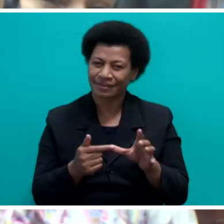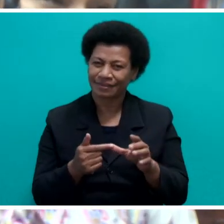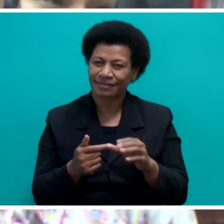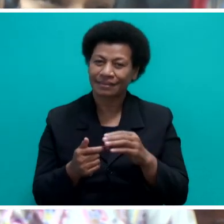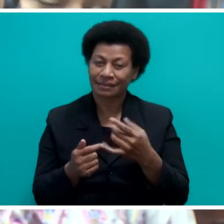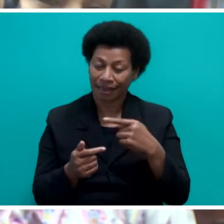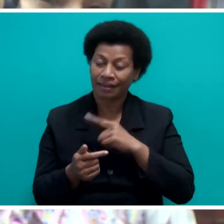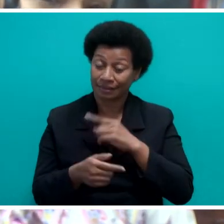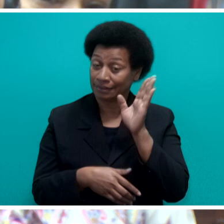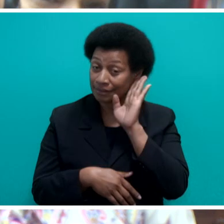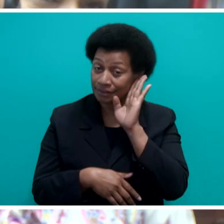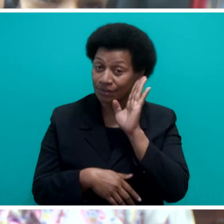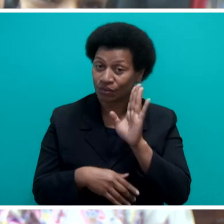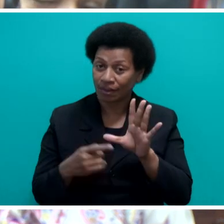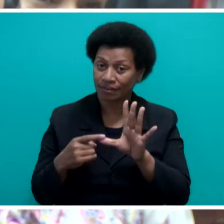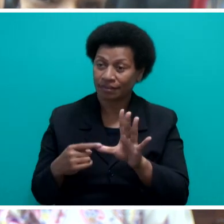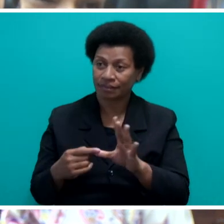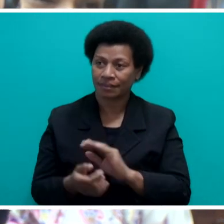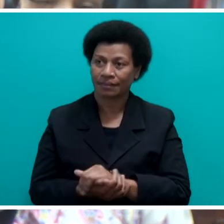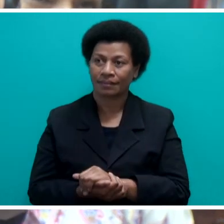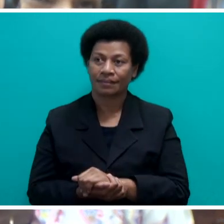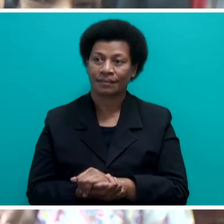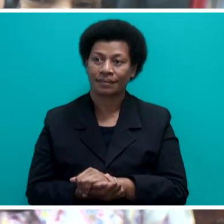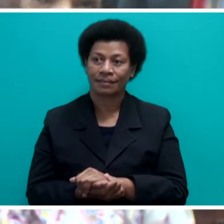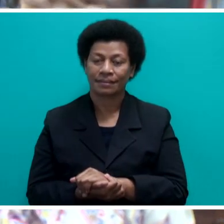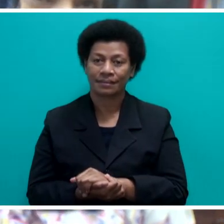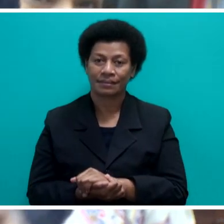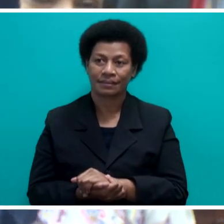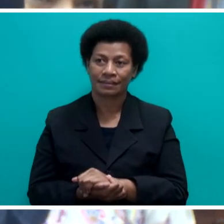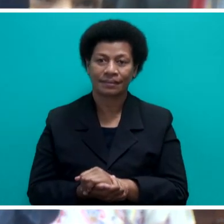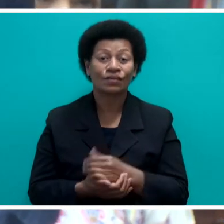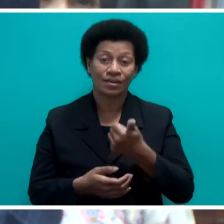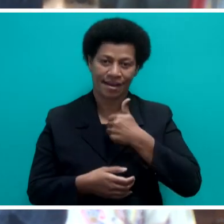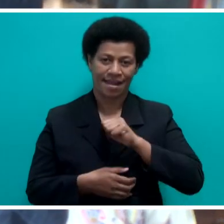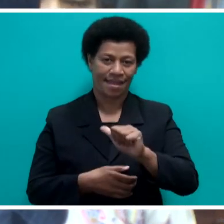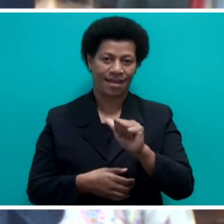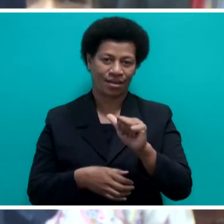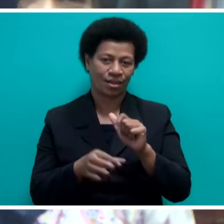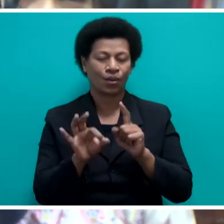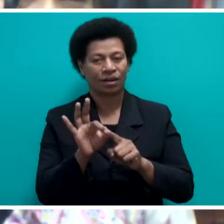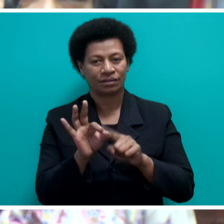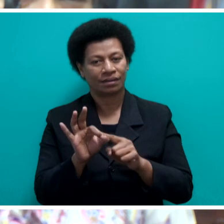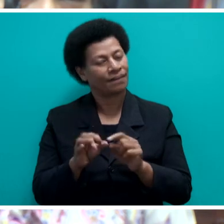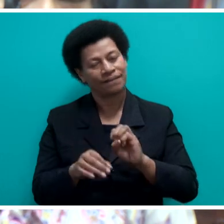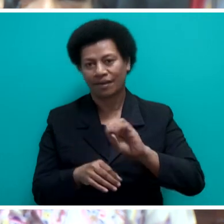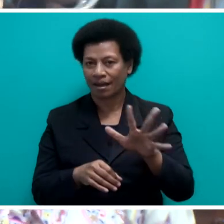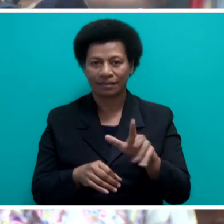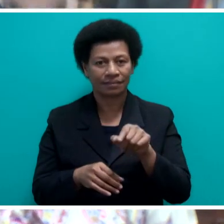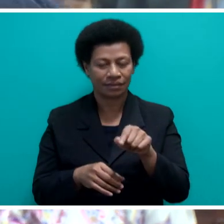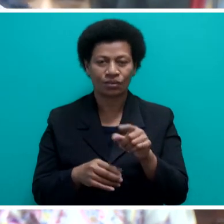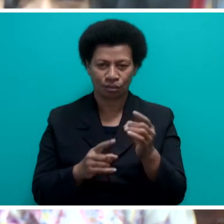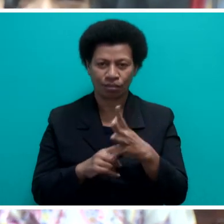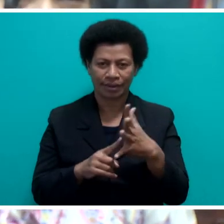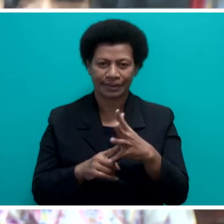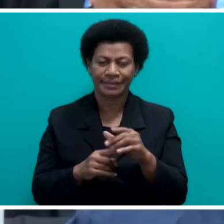to the answer. We allowed the question, Mr. Speaker, because the intention of the question is relevant. So I